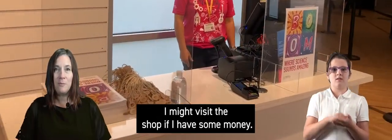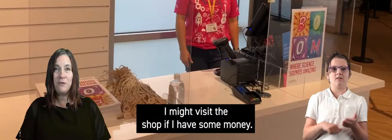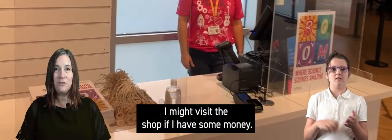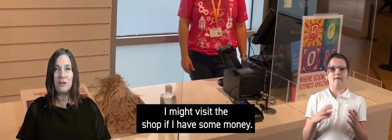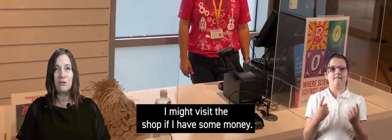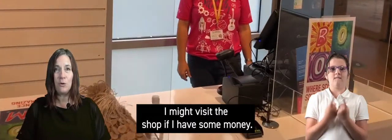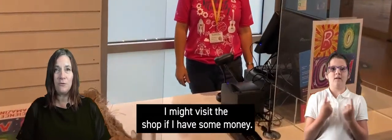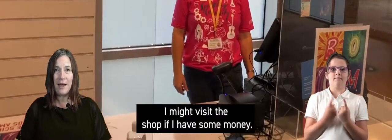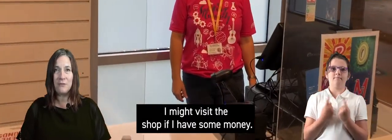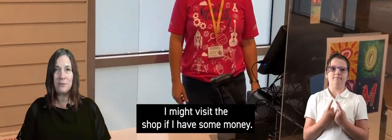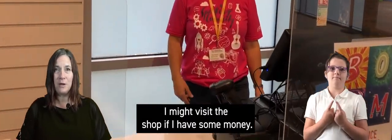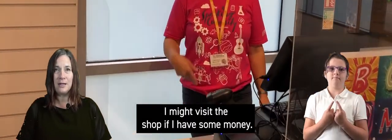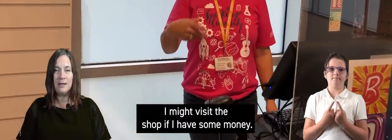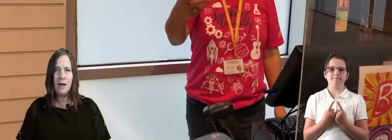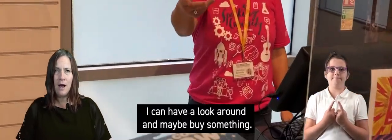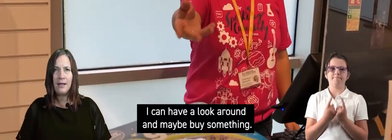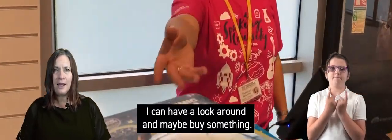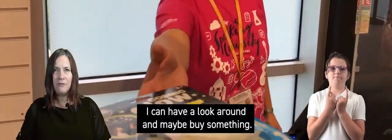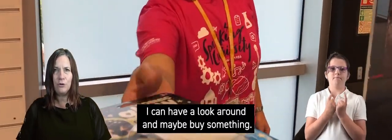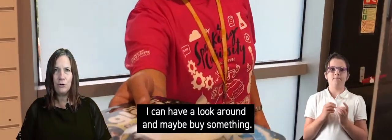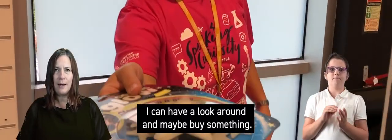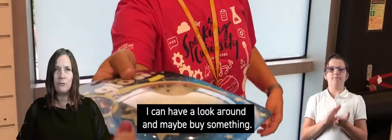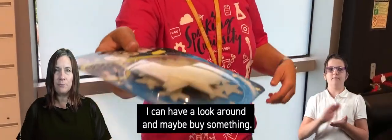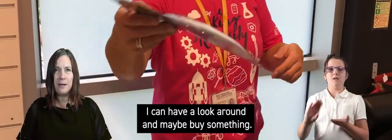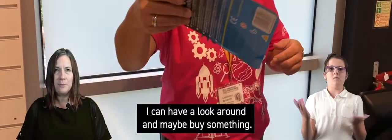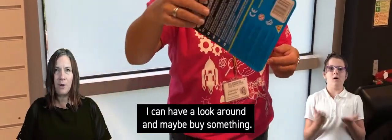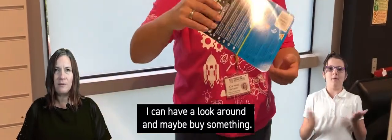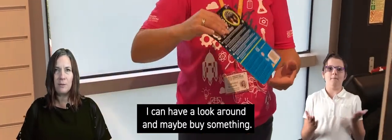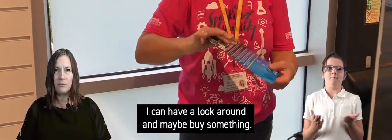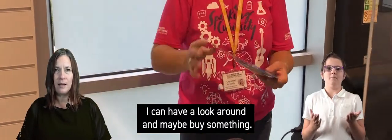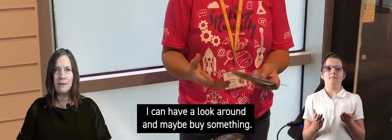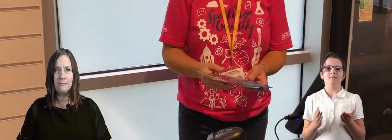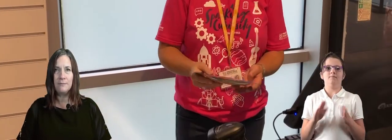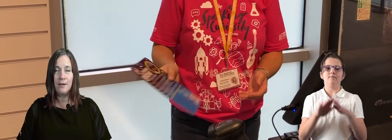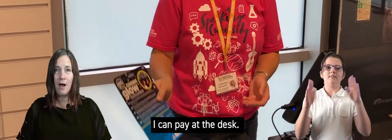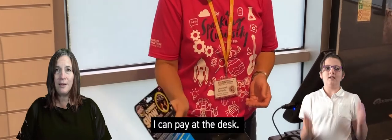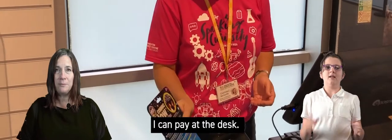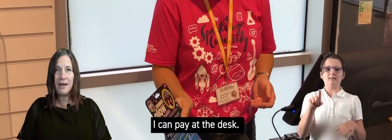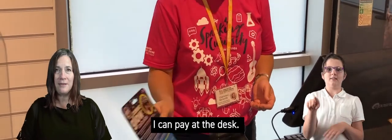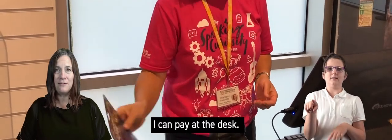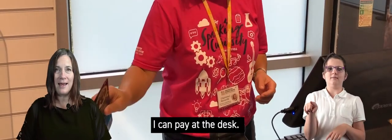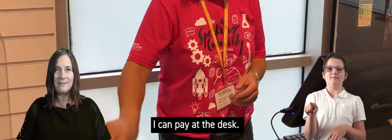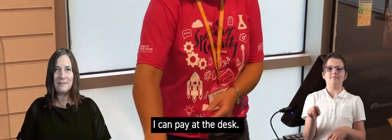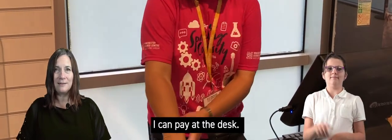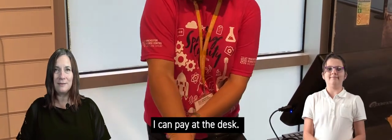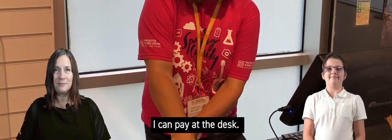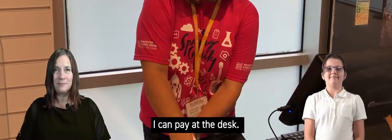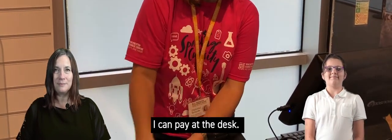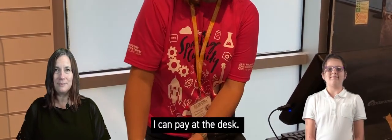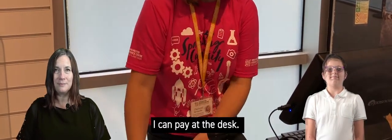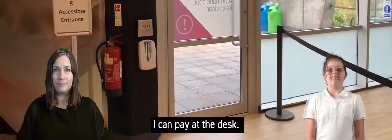I might visit the shop if I have some money. I can have a look around and maybe buy something. I can pay at the desk.